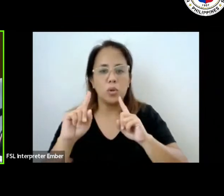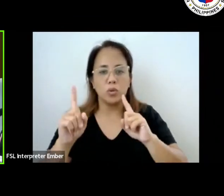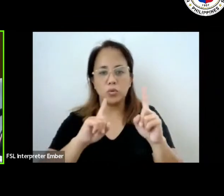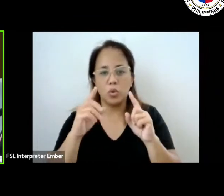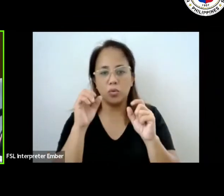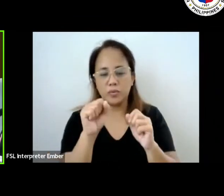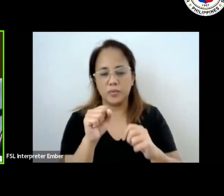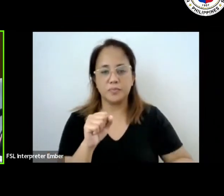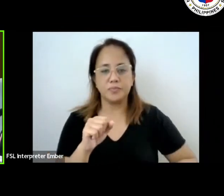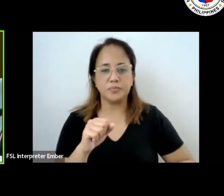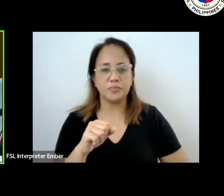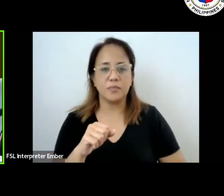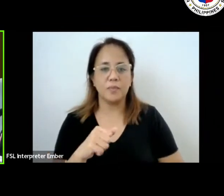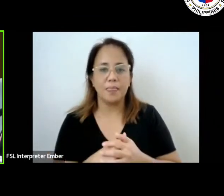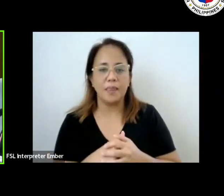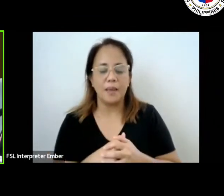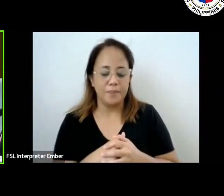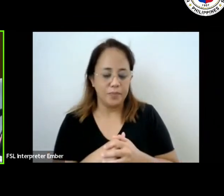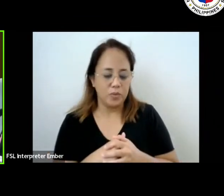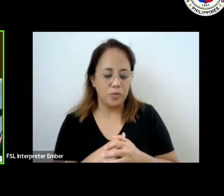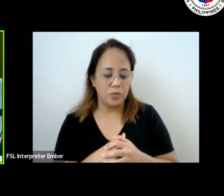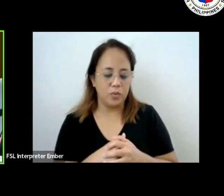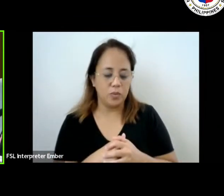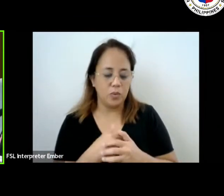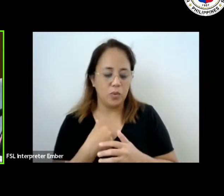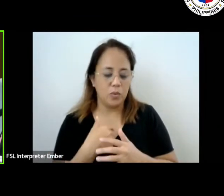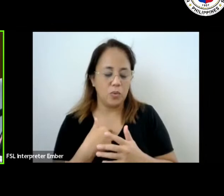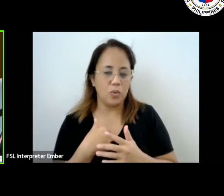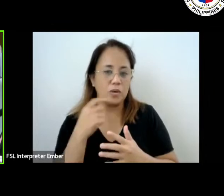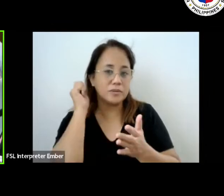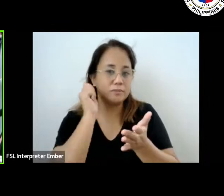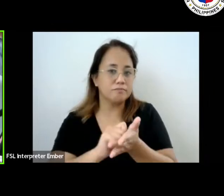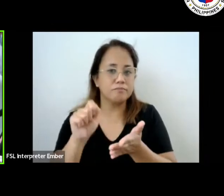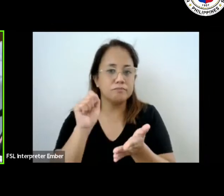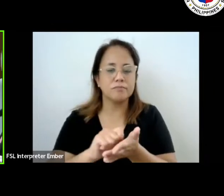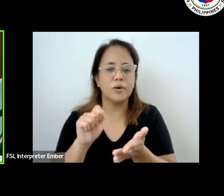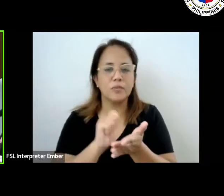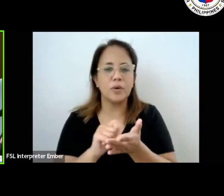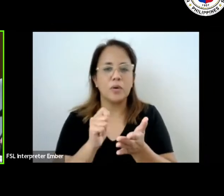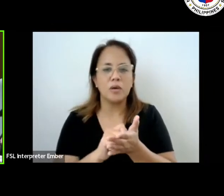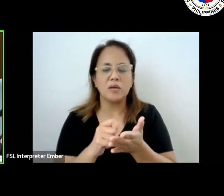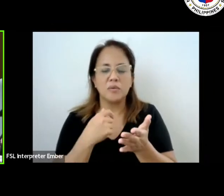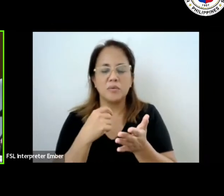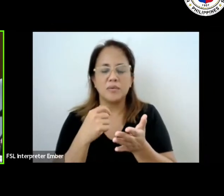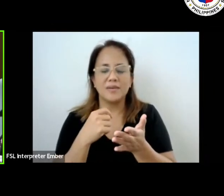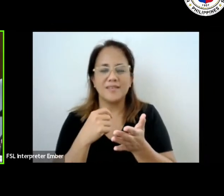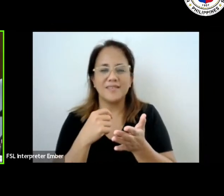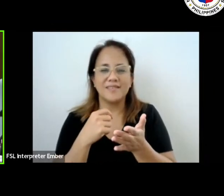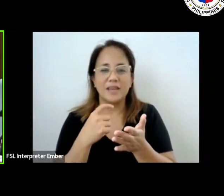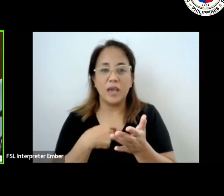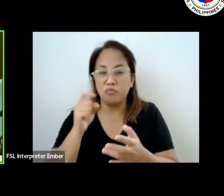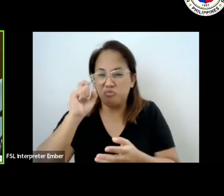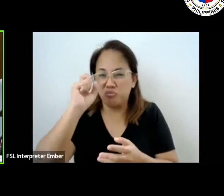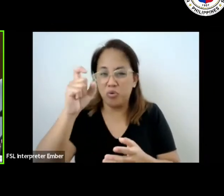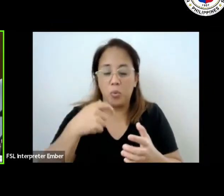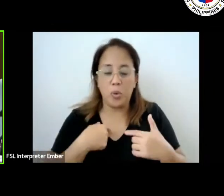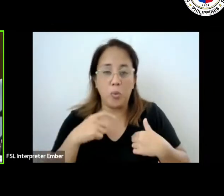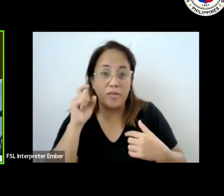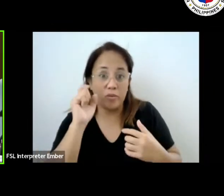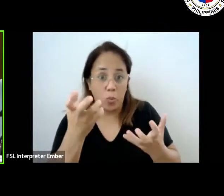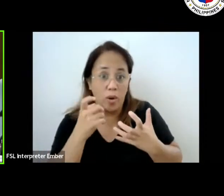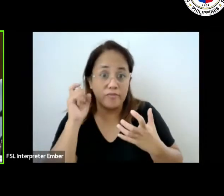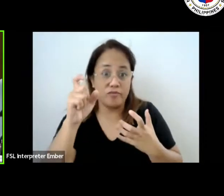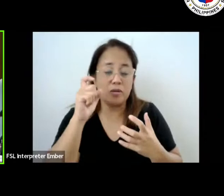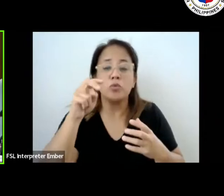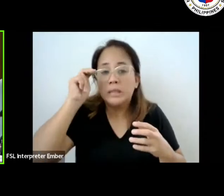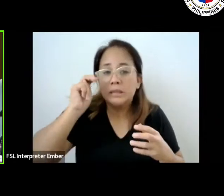You know, you give them people like the secretary of the secretary, it will take them forever. If we are in a hurry, if we want it fast, then we